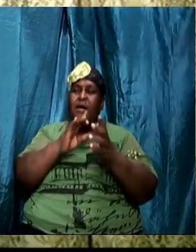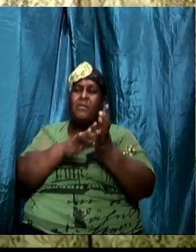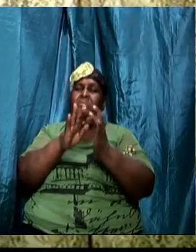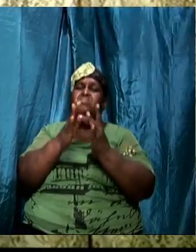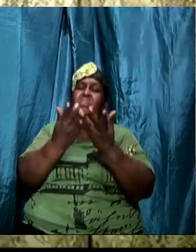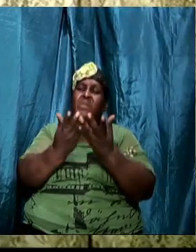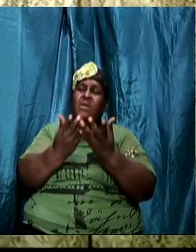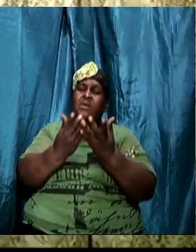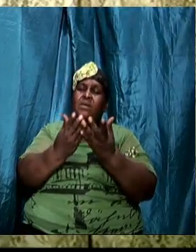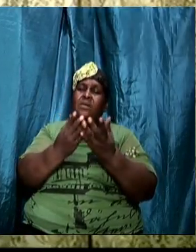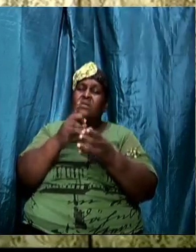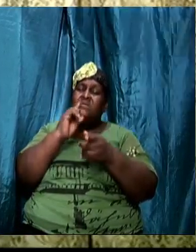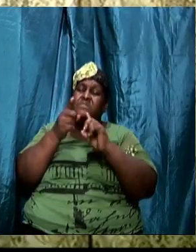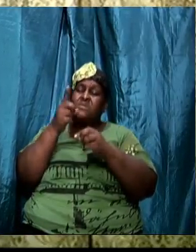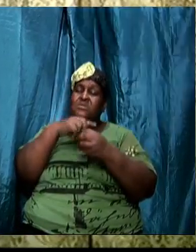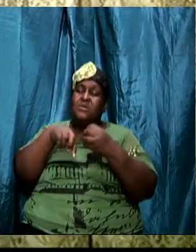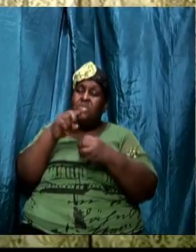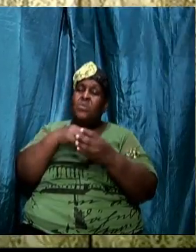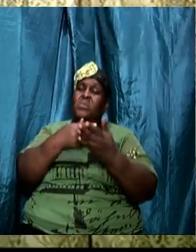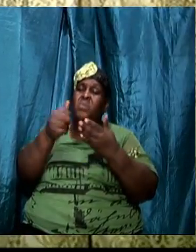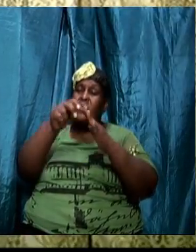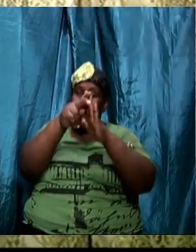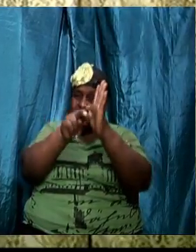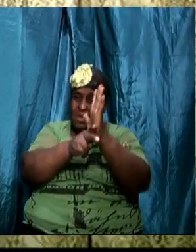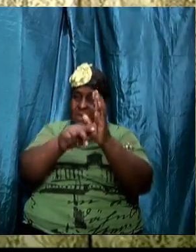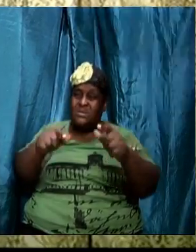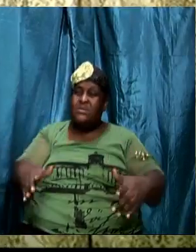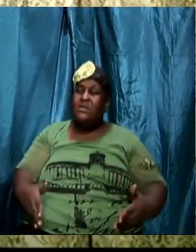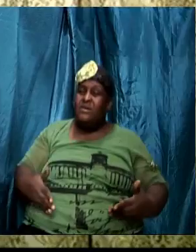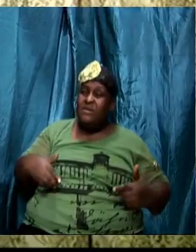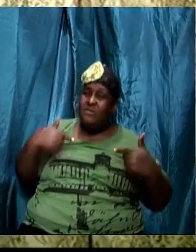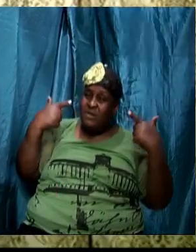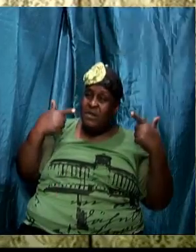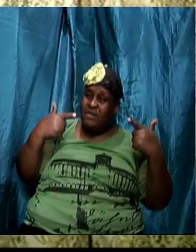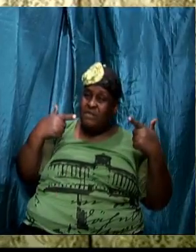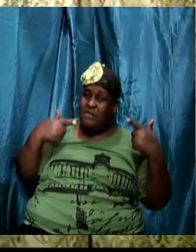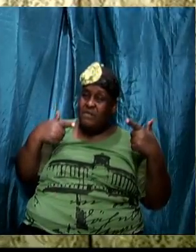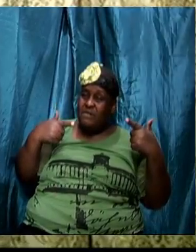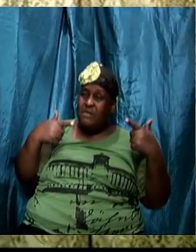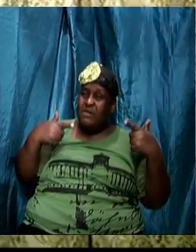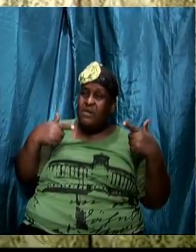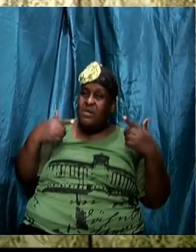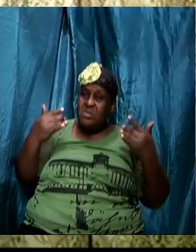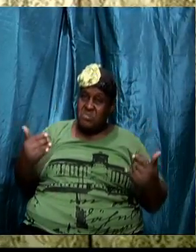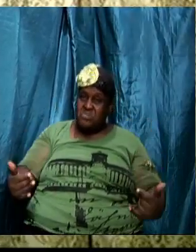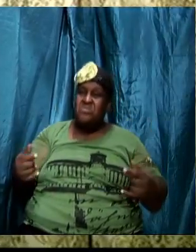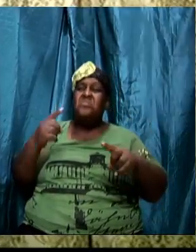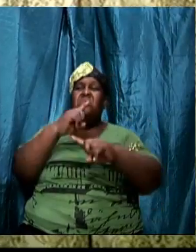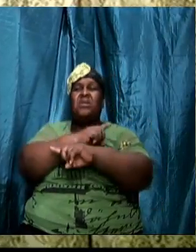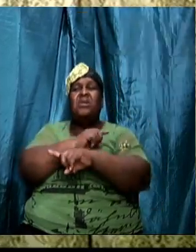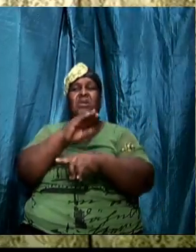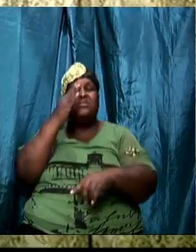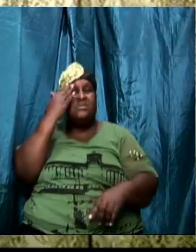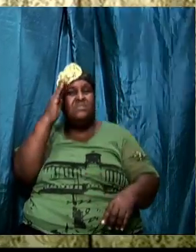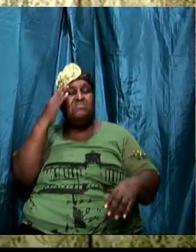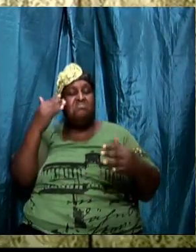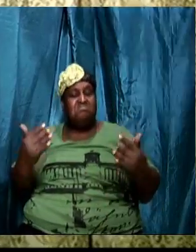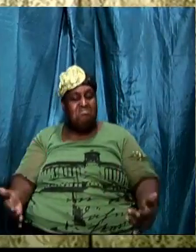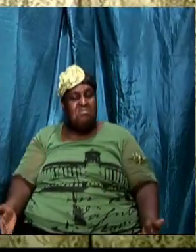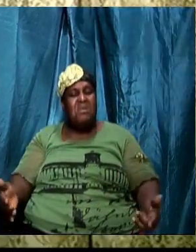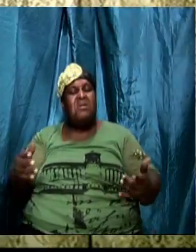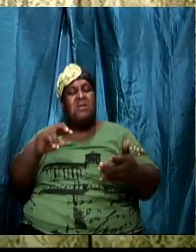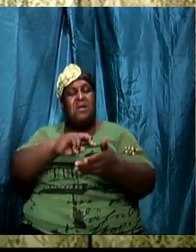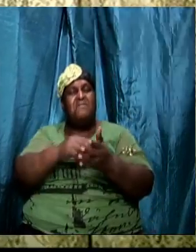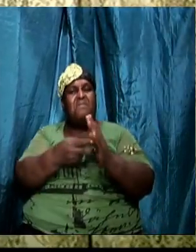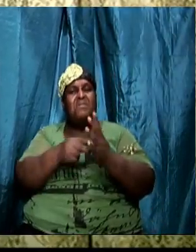of living. And the term somehow today seemed to be a heavy term